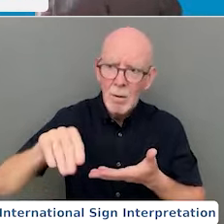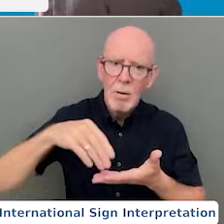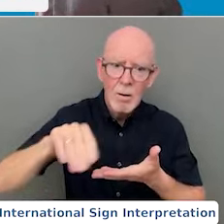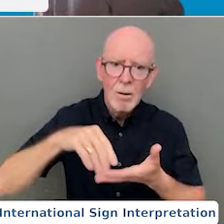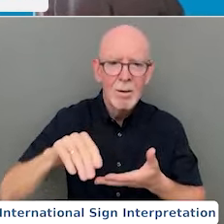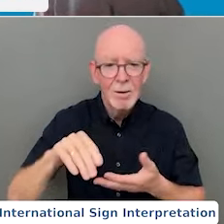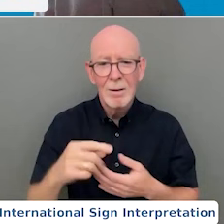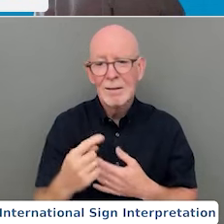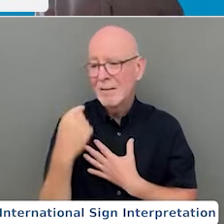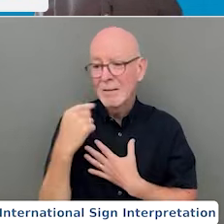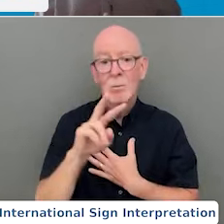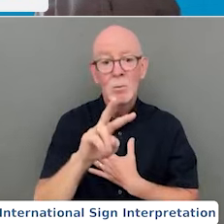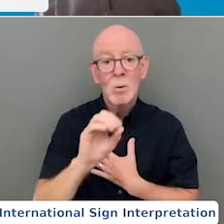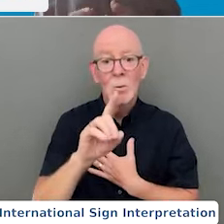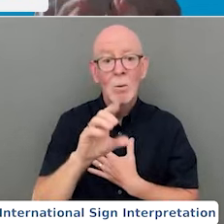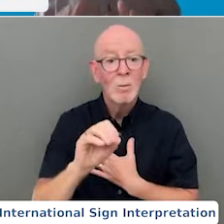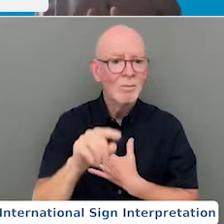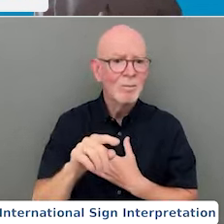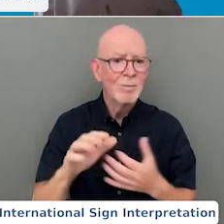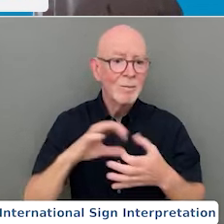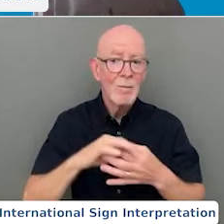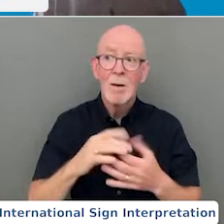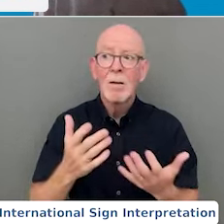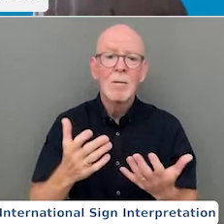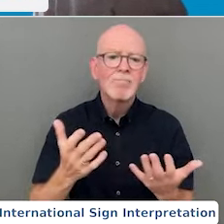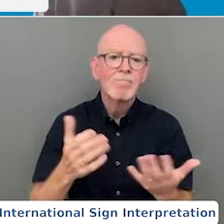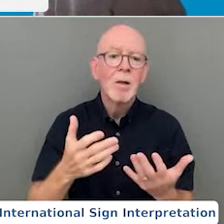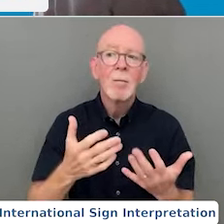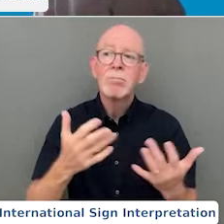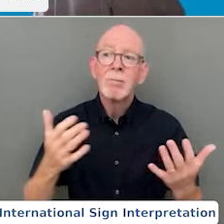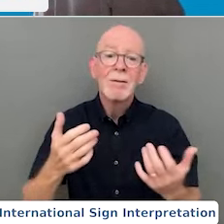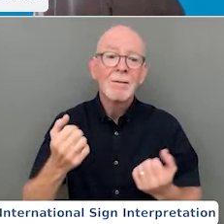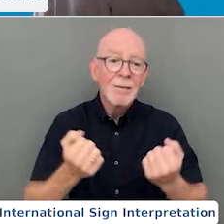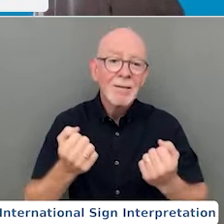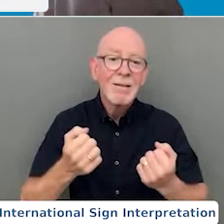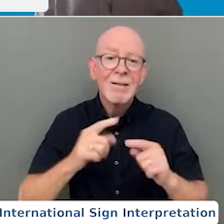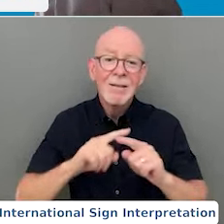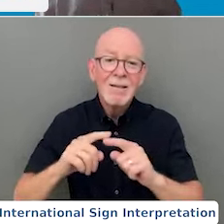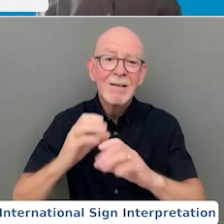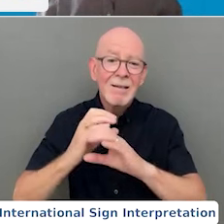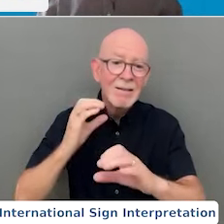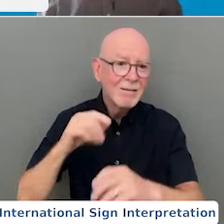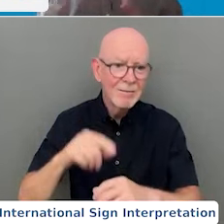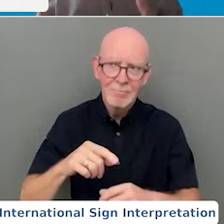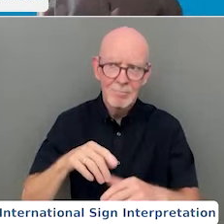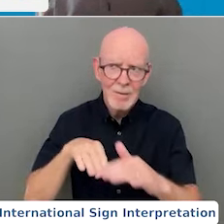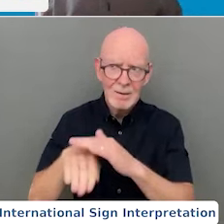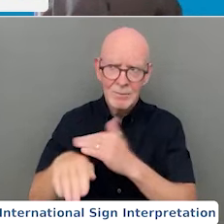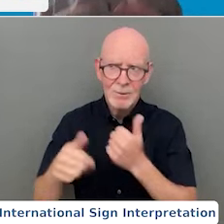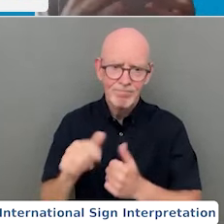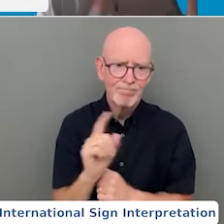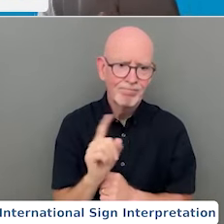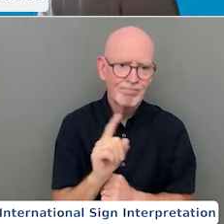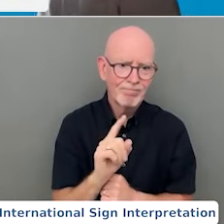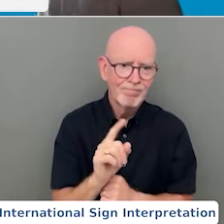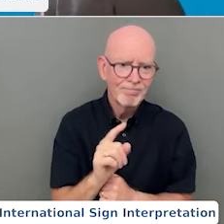know that for many people with disability, transport is a significant source of disability-related cost. And he was sharing with